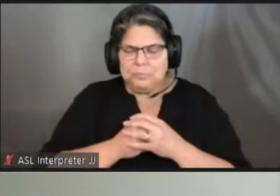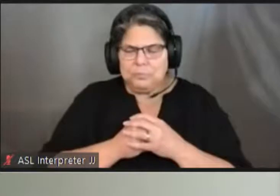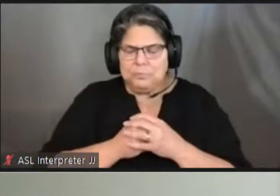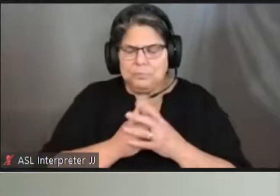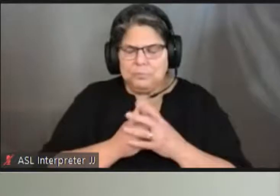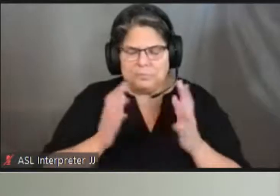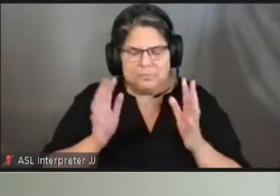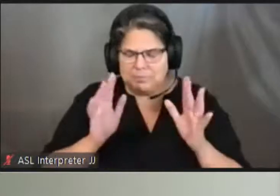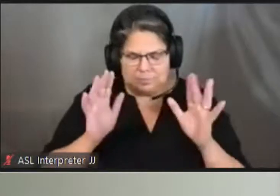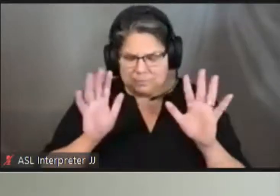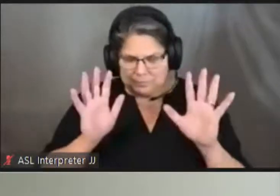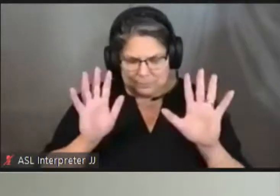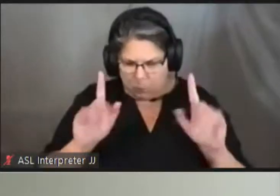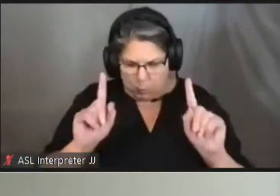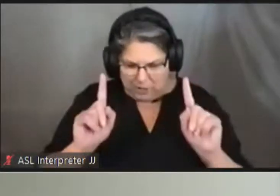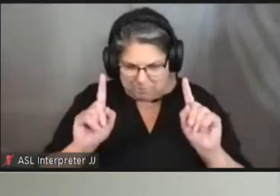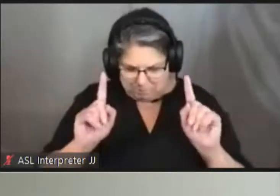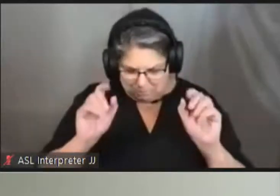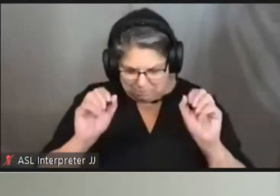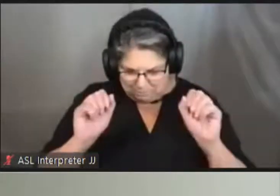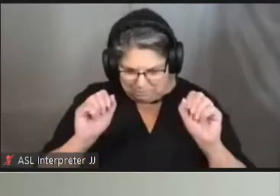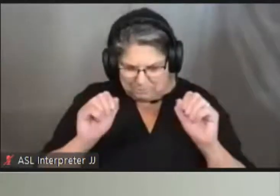Let's see, we'll get to some of these.